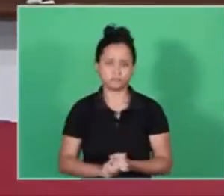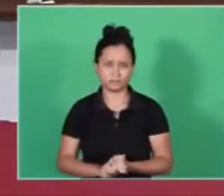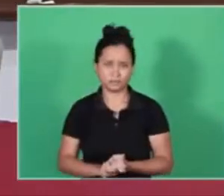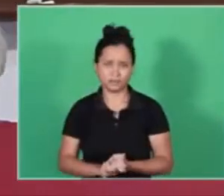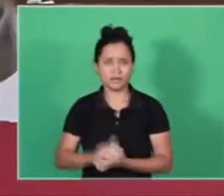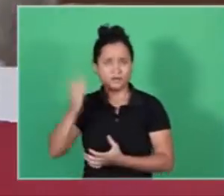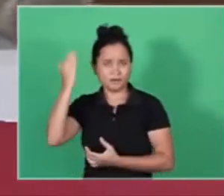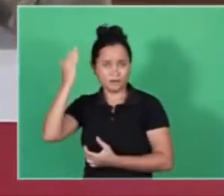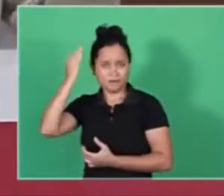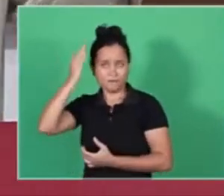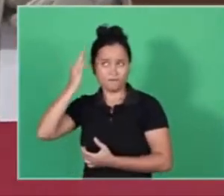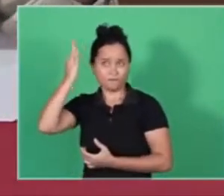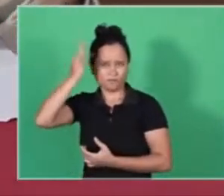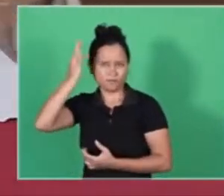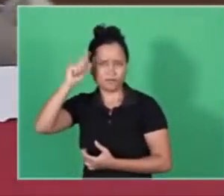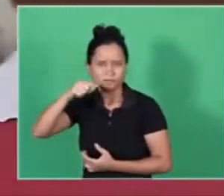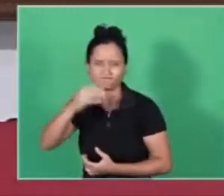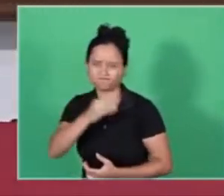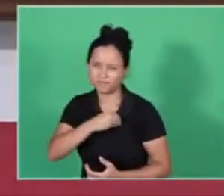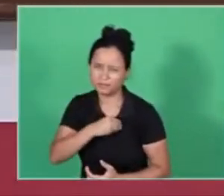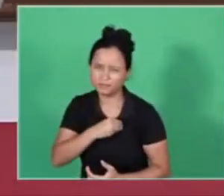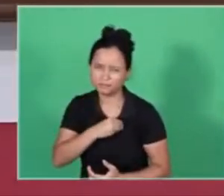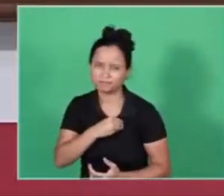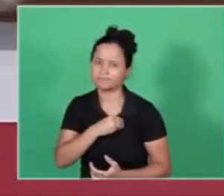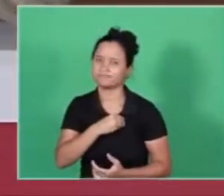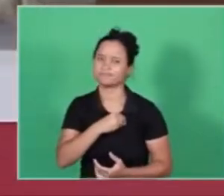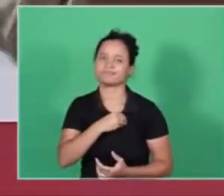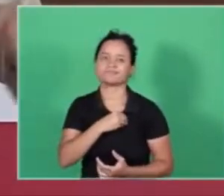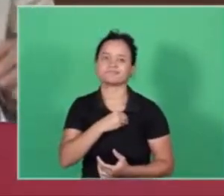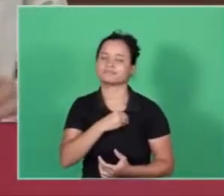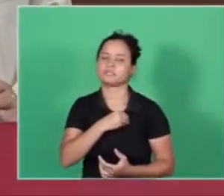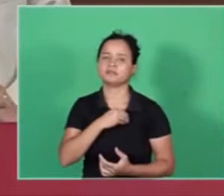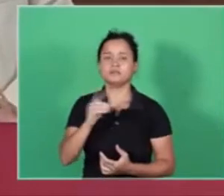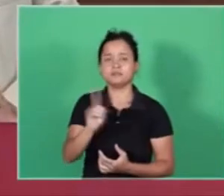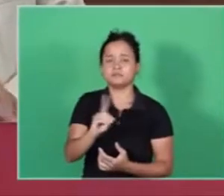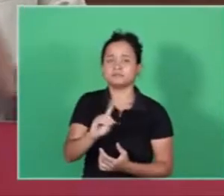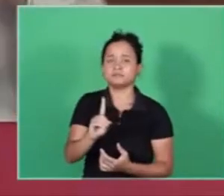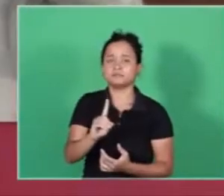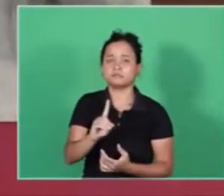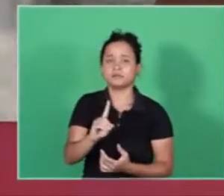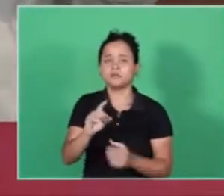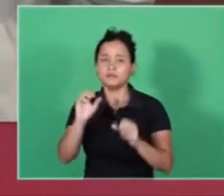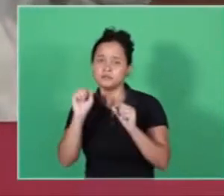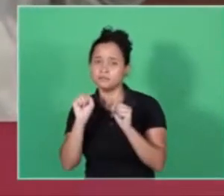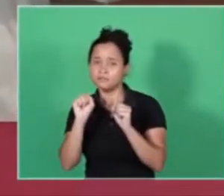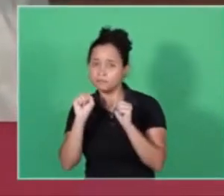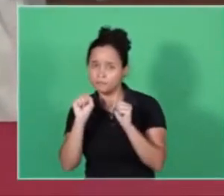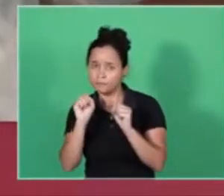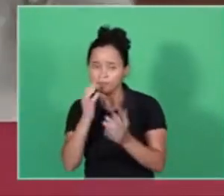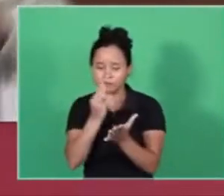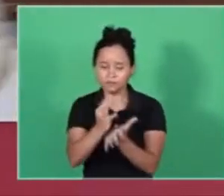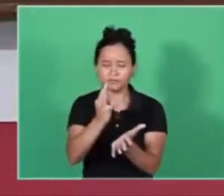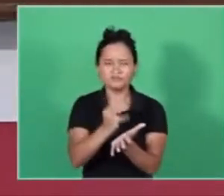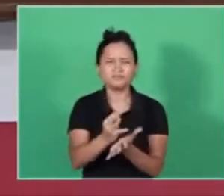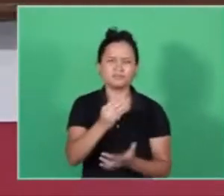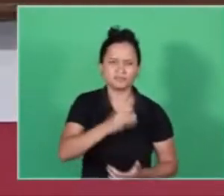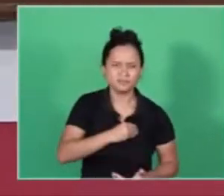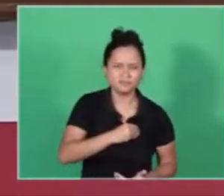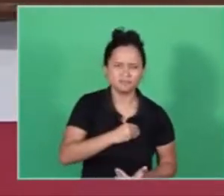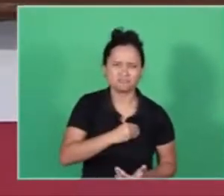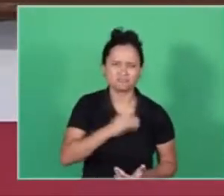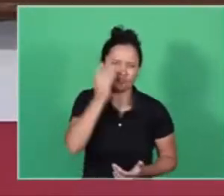is philosophy sin? No. Anyone can be a philosopher. You can be a philosopher. Is theology